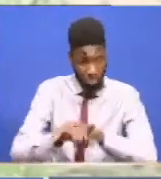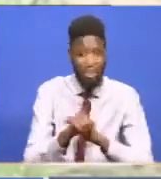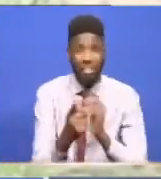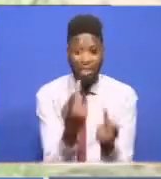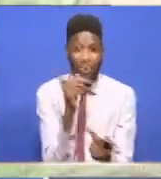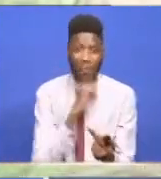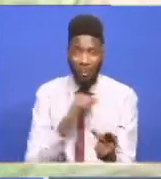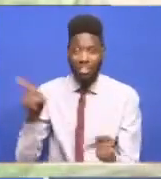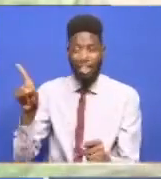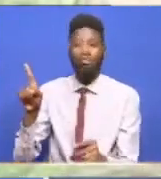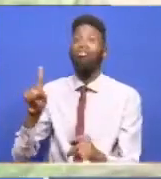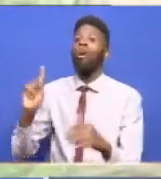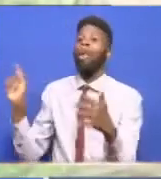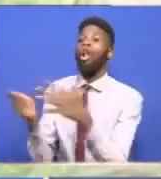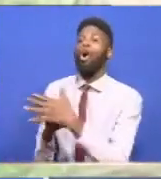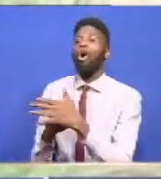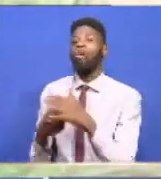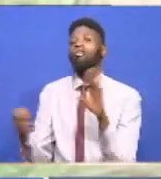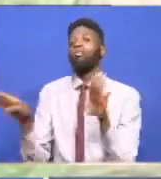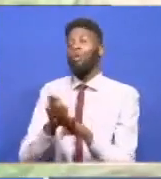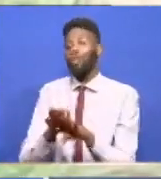akaloku mlango huko ndani.